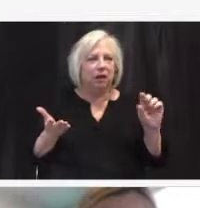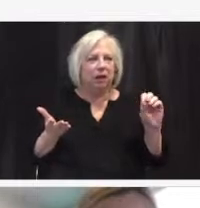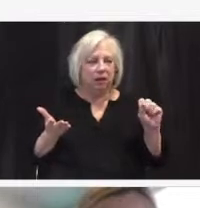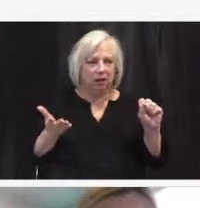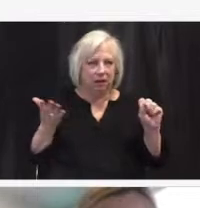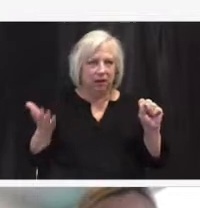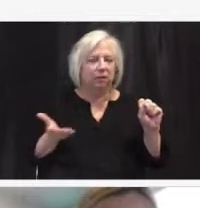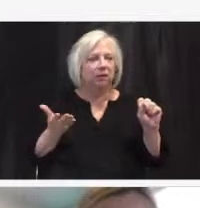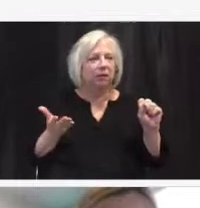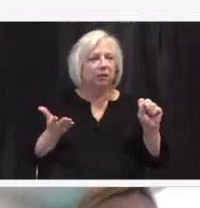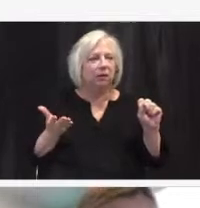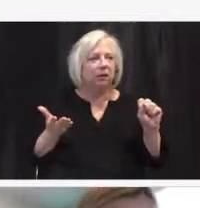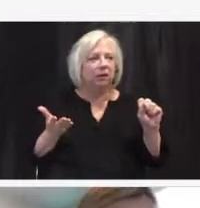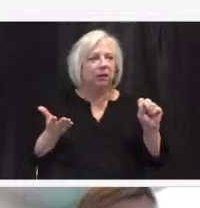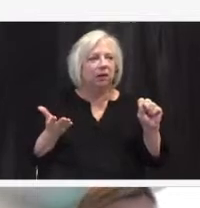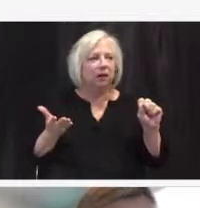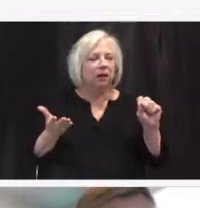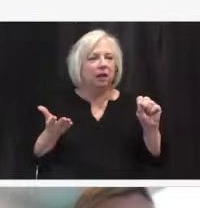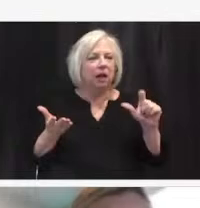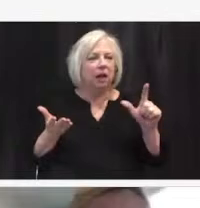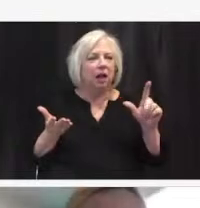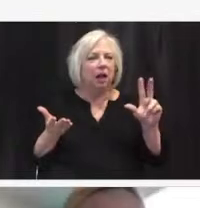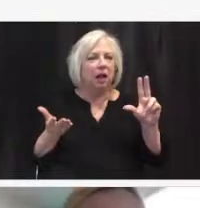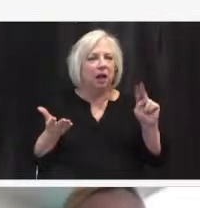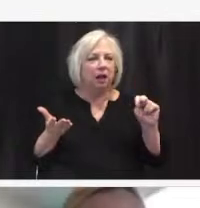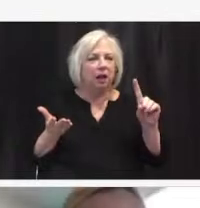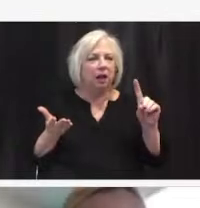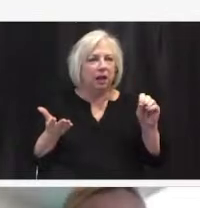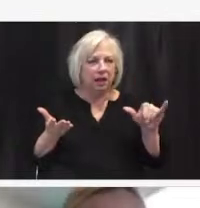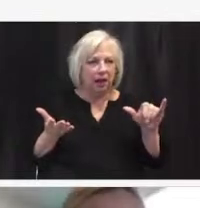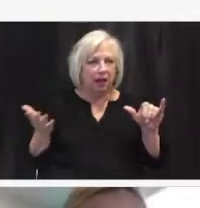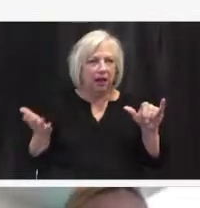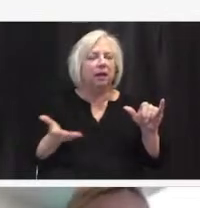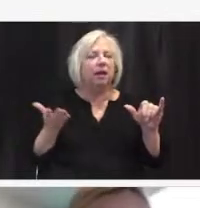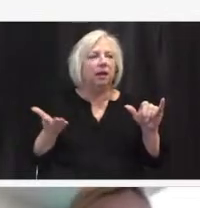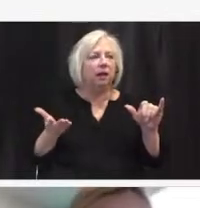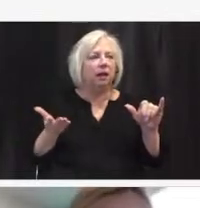Present. Lunday. Here.